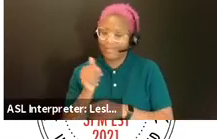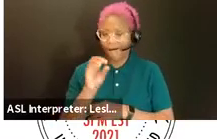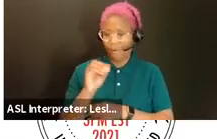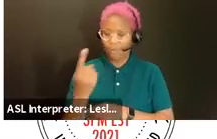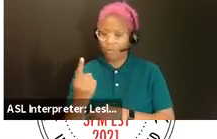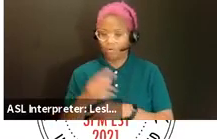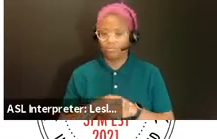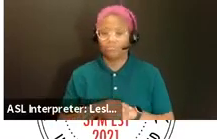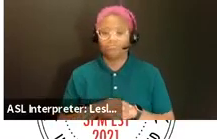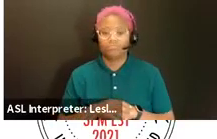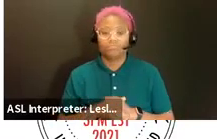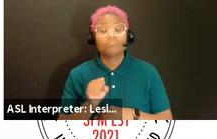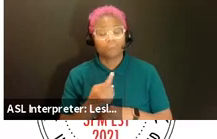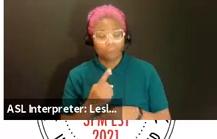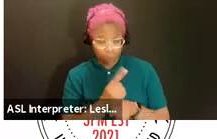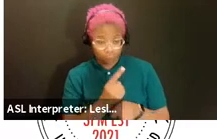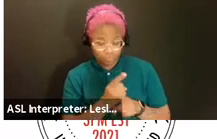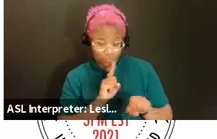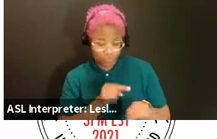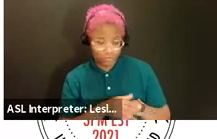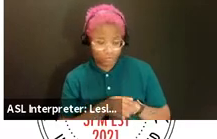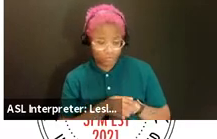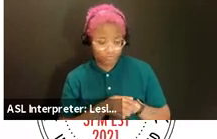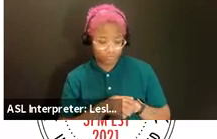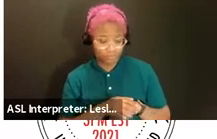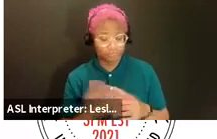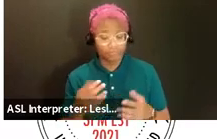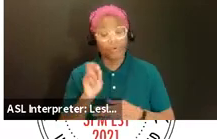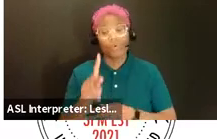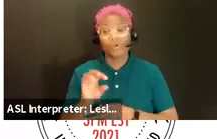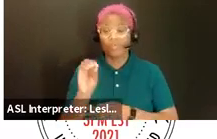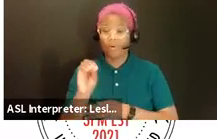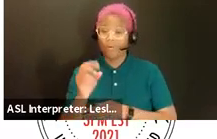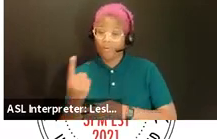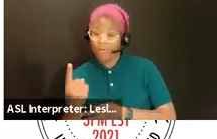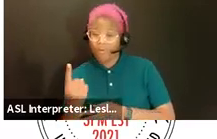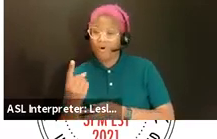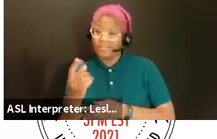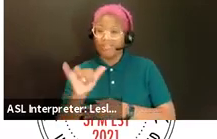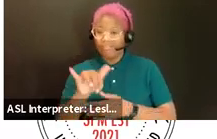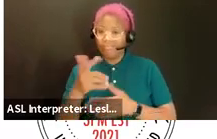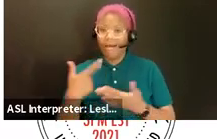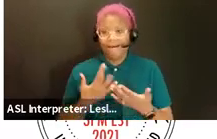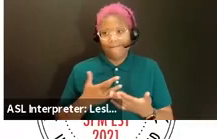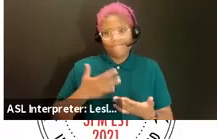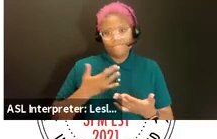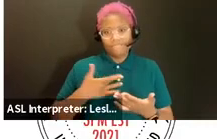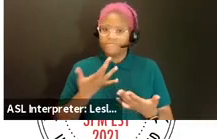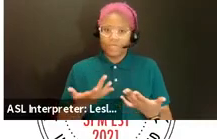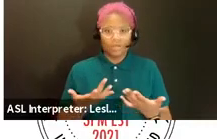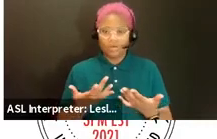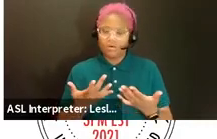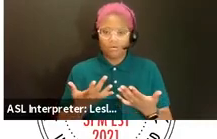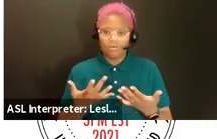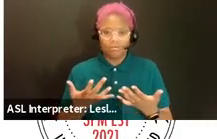Right. Right now the O1 can often feel like a pretty high bar, and I may ask Matthew